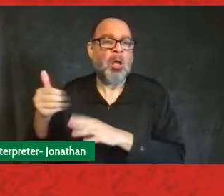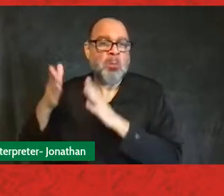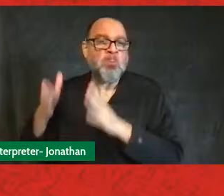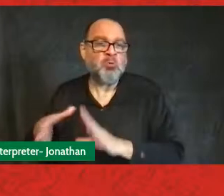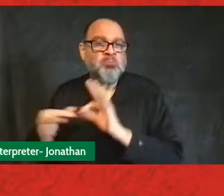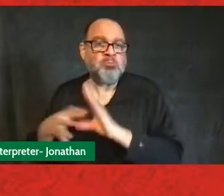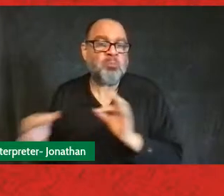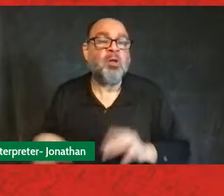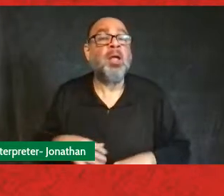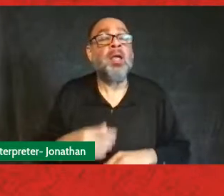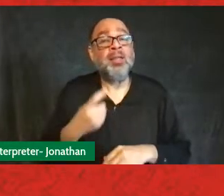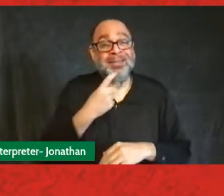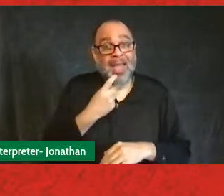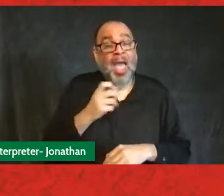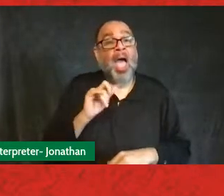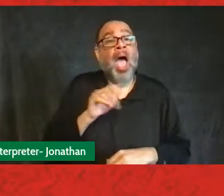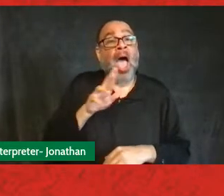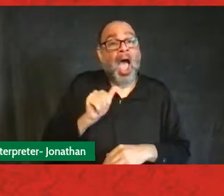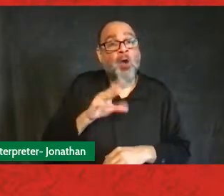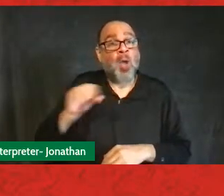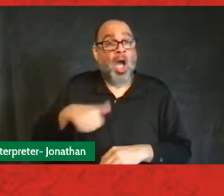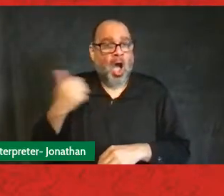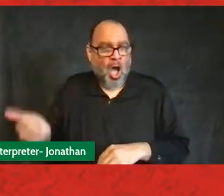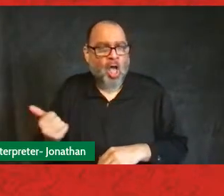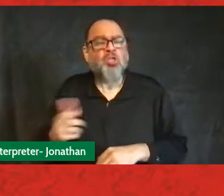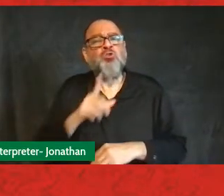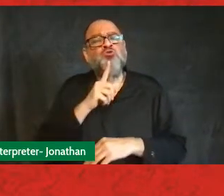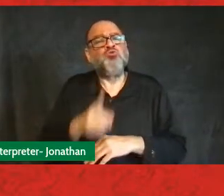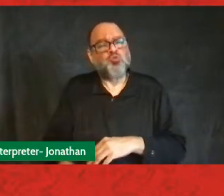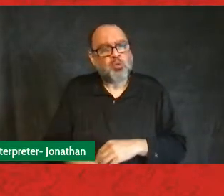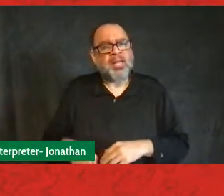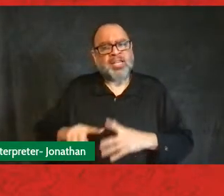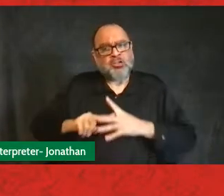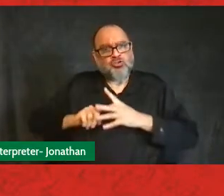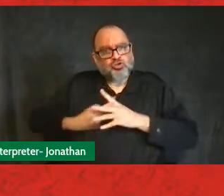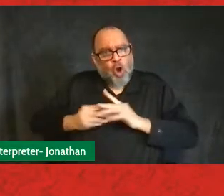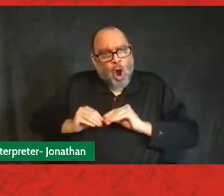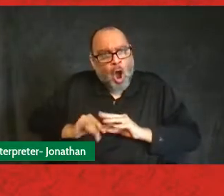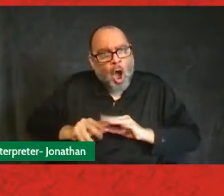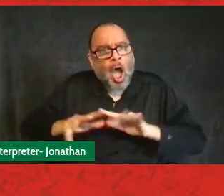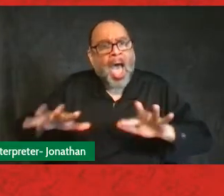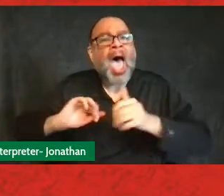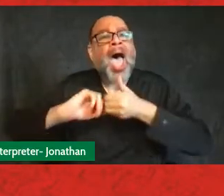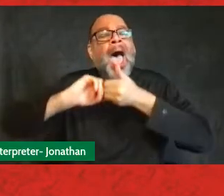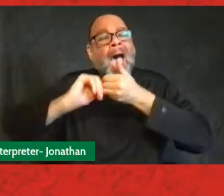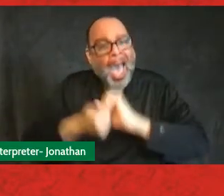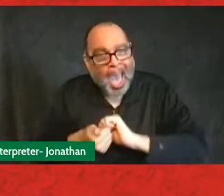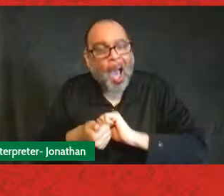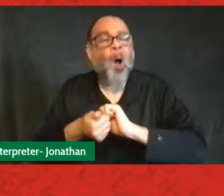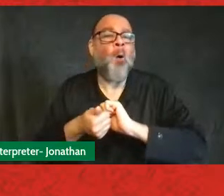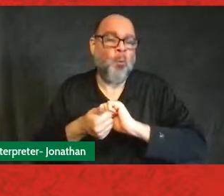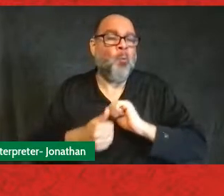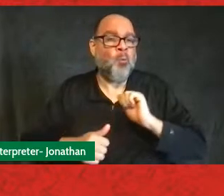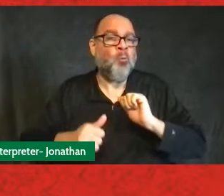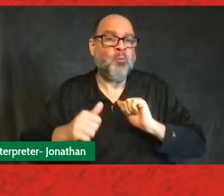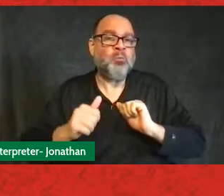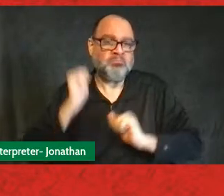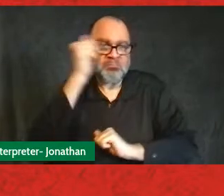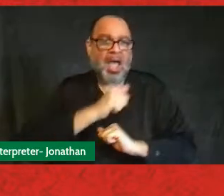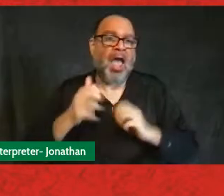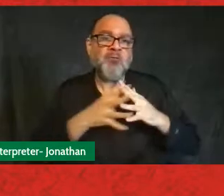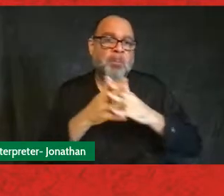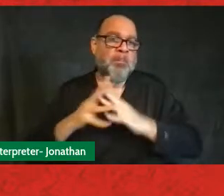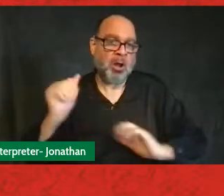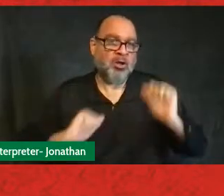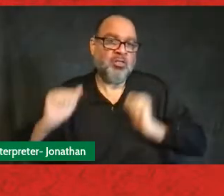being progenitors in terms of the way African-American theater was done. And so I want to go to James Hewlett because this is something Awoye alluded to